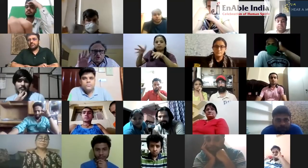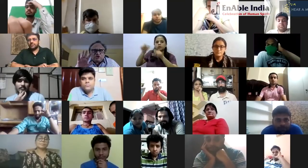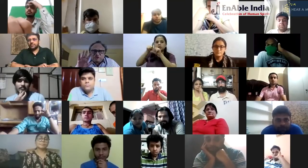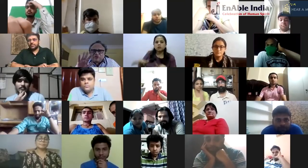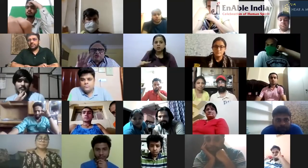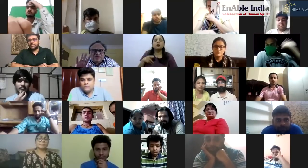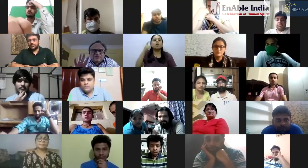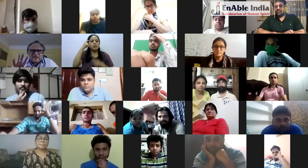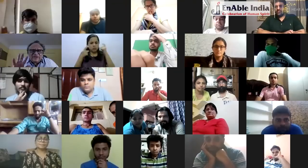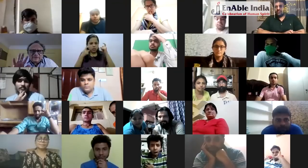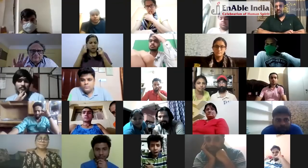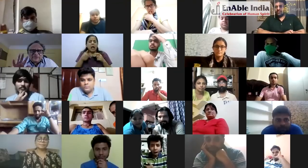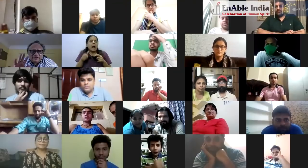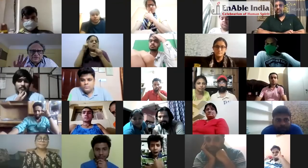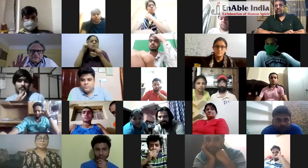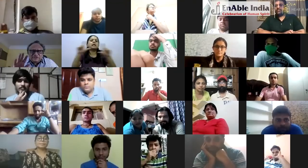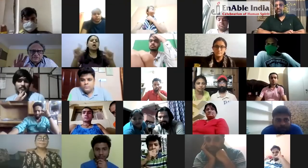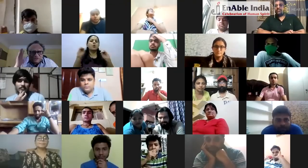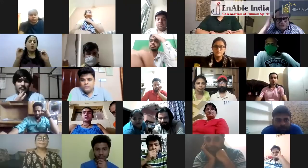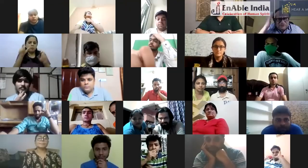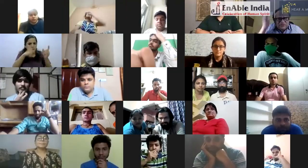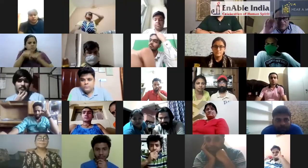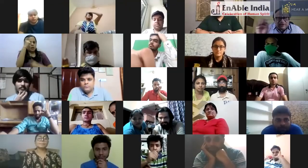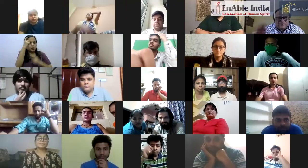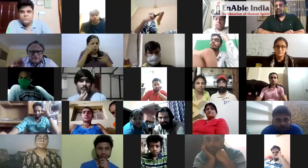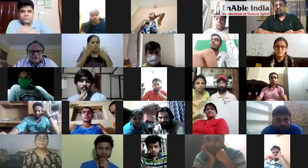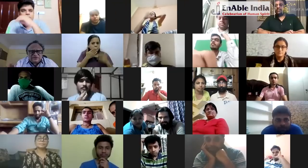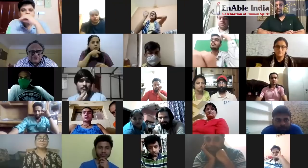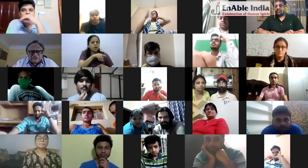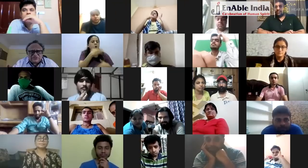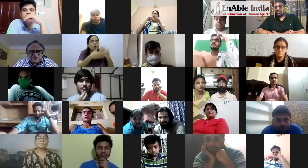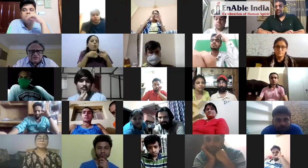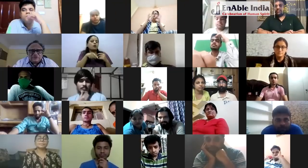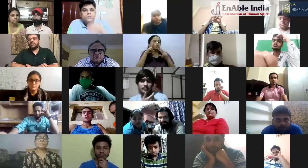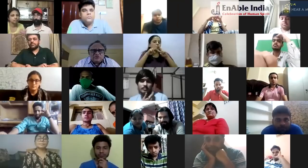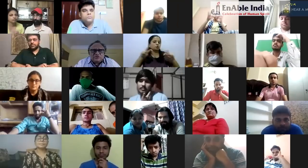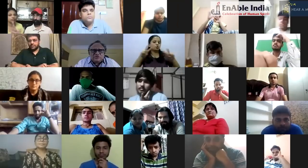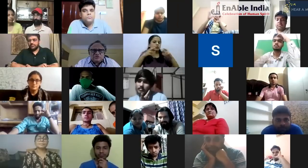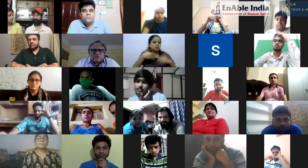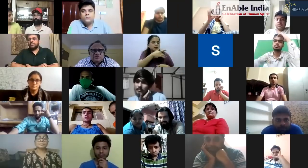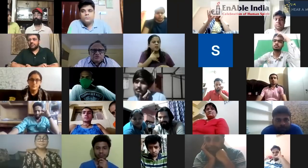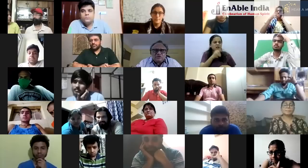It is thought, not clear yet, but it is under research.